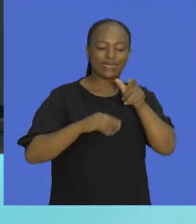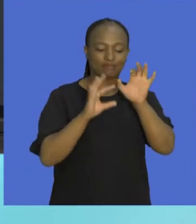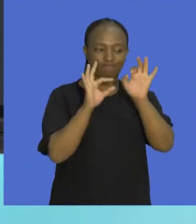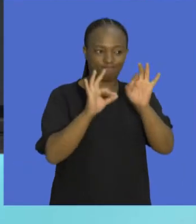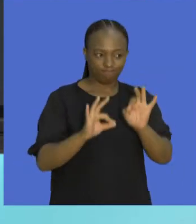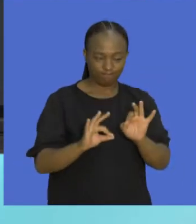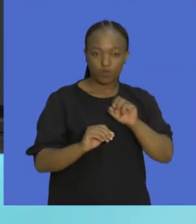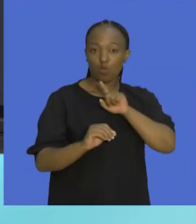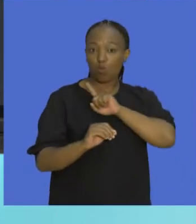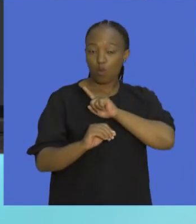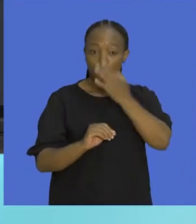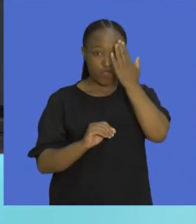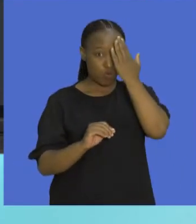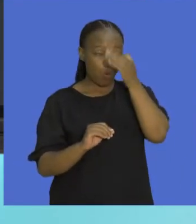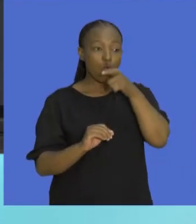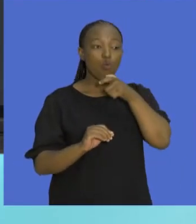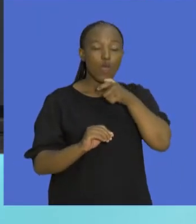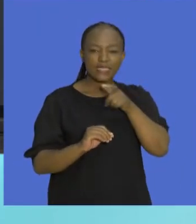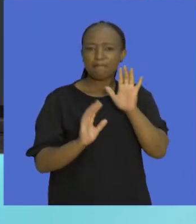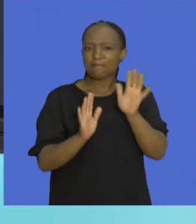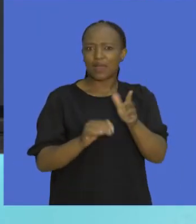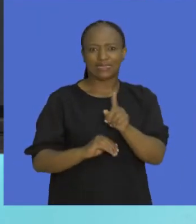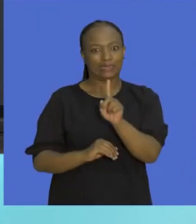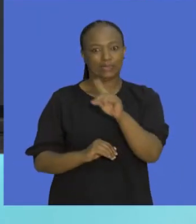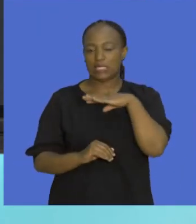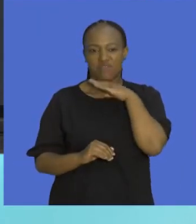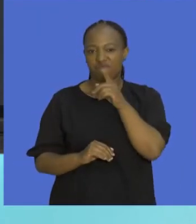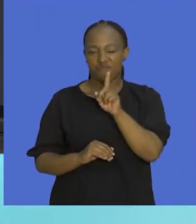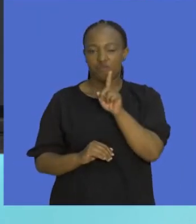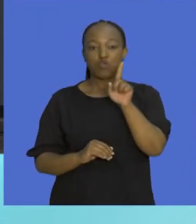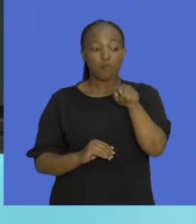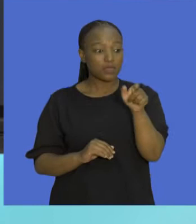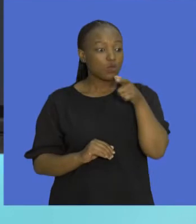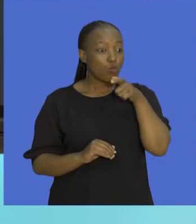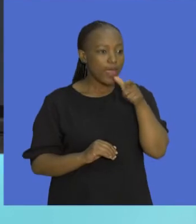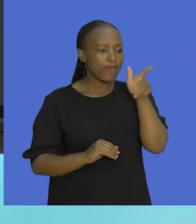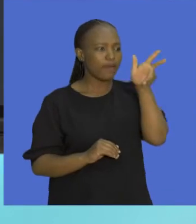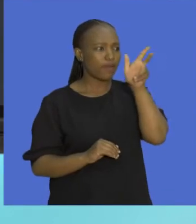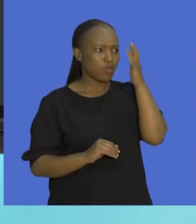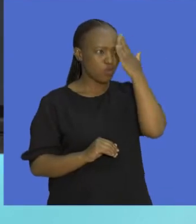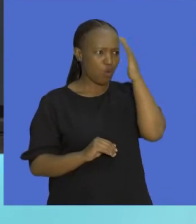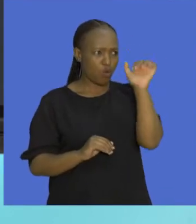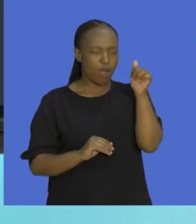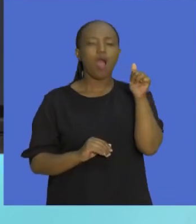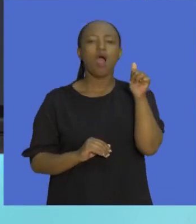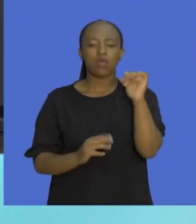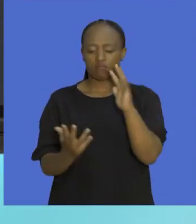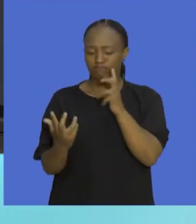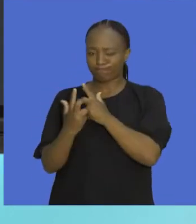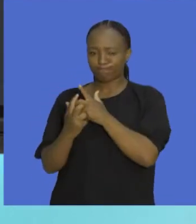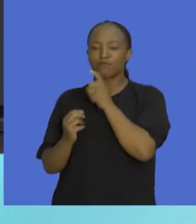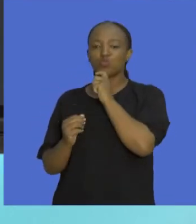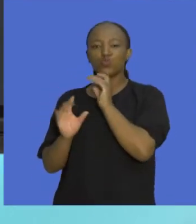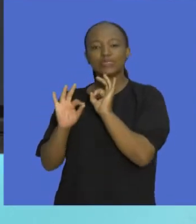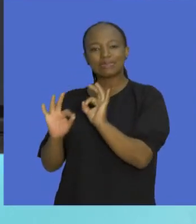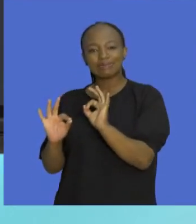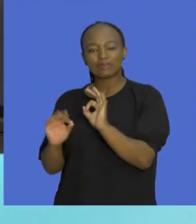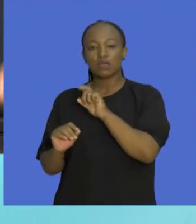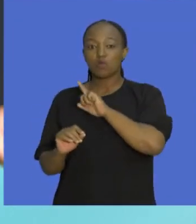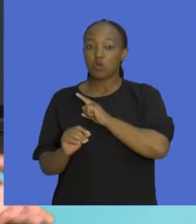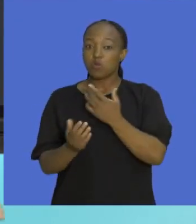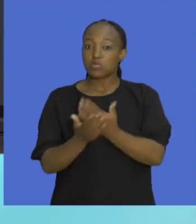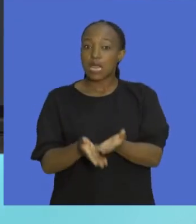definitions. Knowing the keywords is not enough. Beyond that, you need to correctly use those keywords in the correct context. So it's either you get